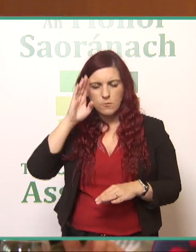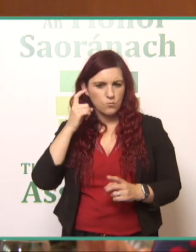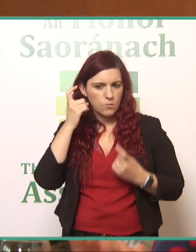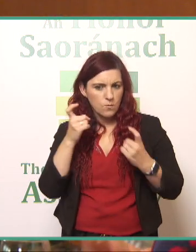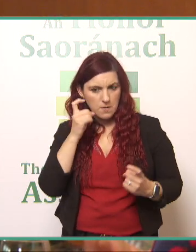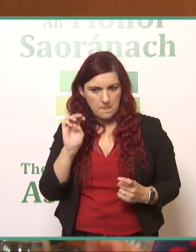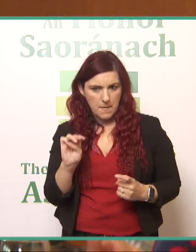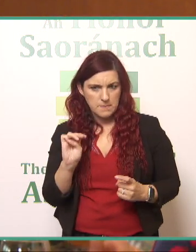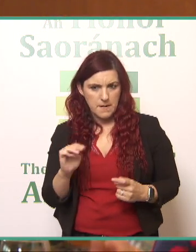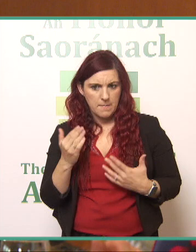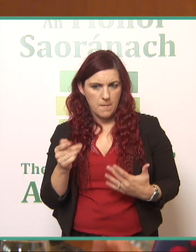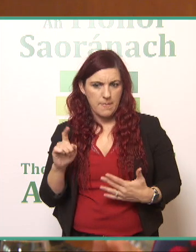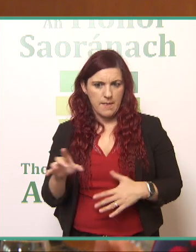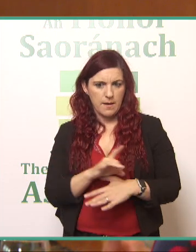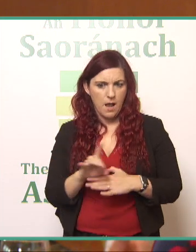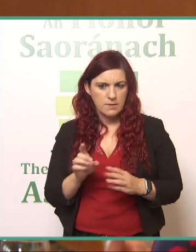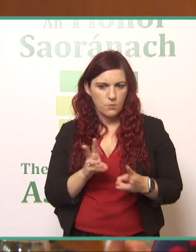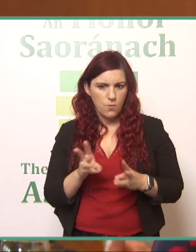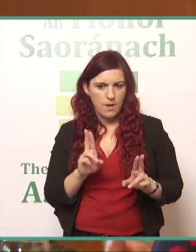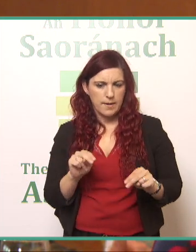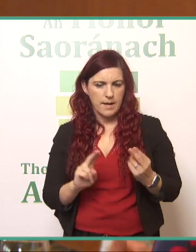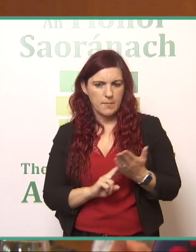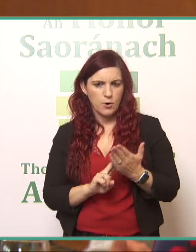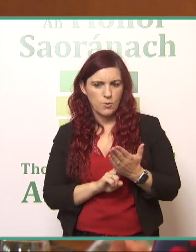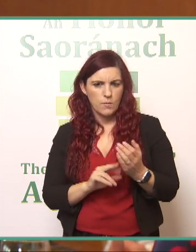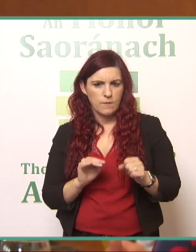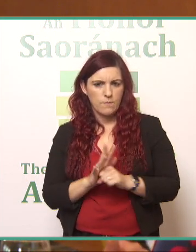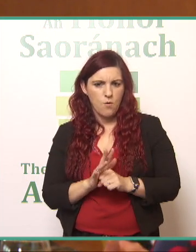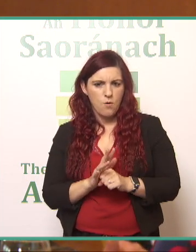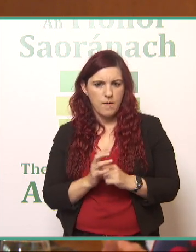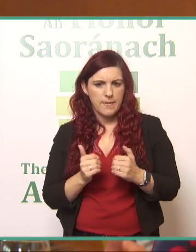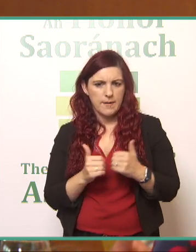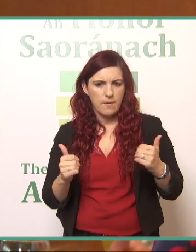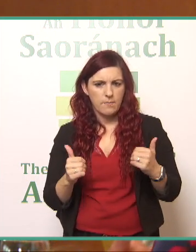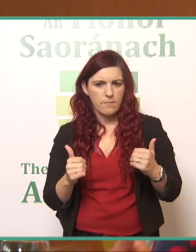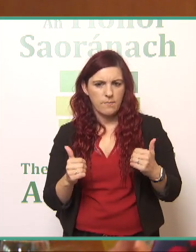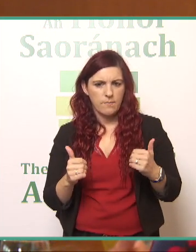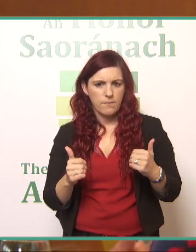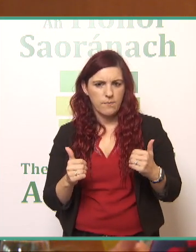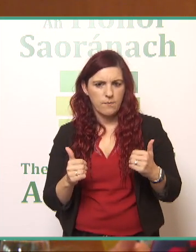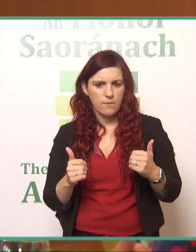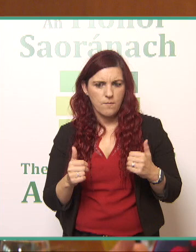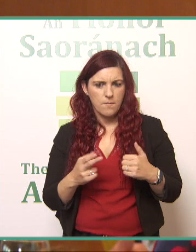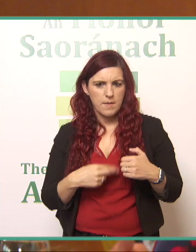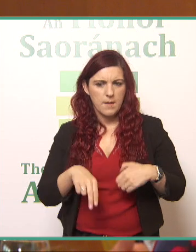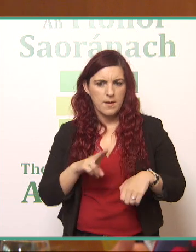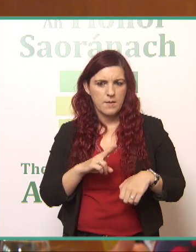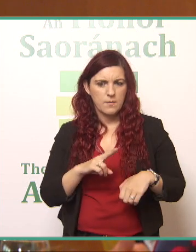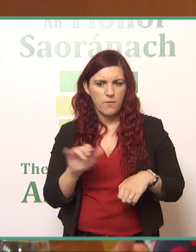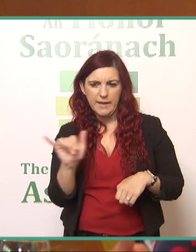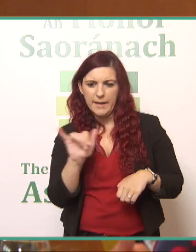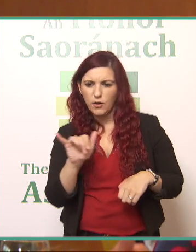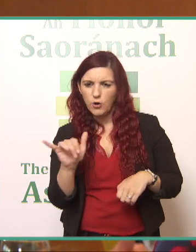possibility that that survey work could feed into the data gaps for the National Habitat Map or the National Countryside